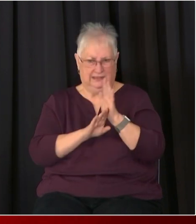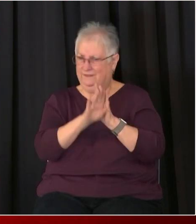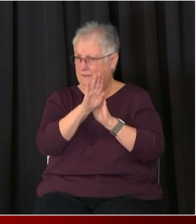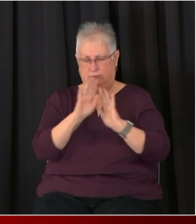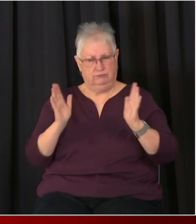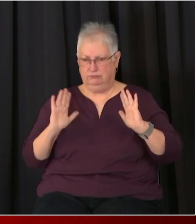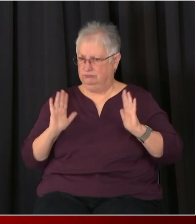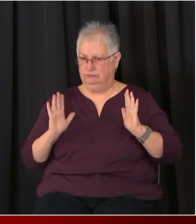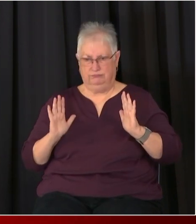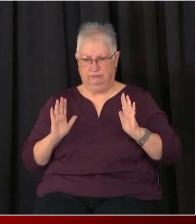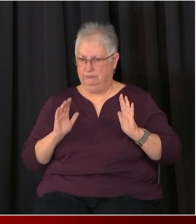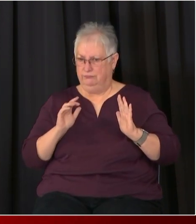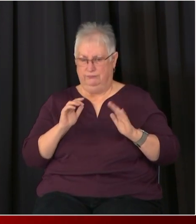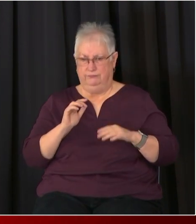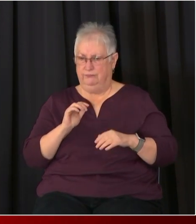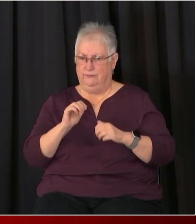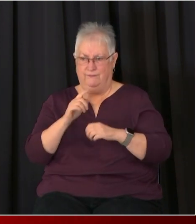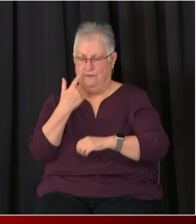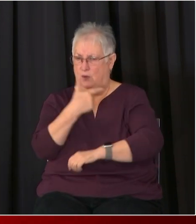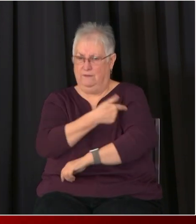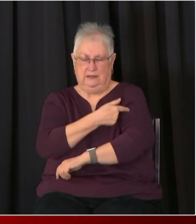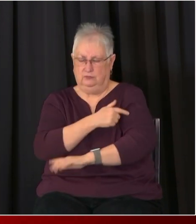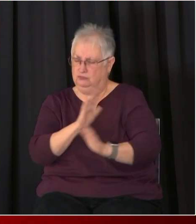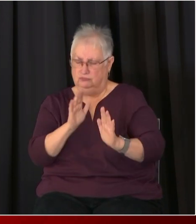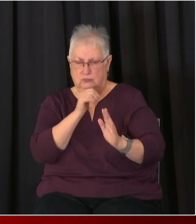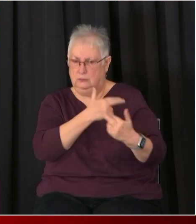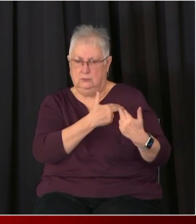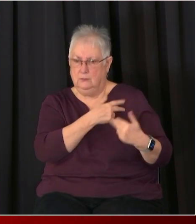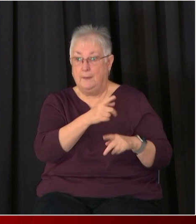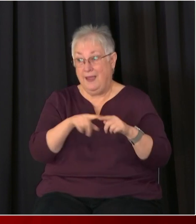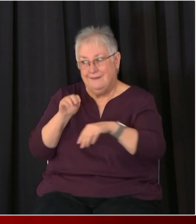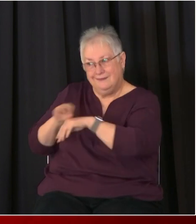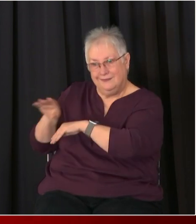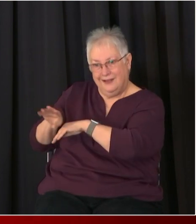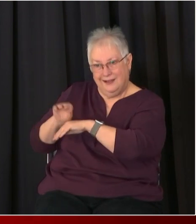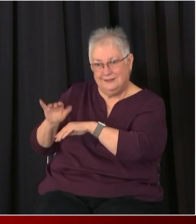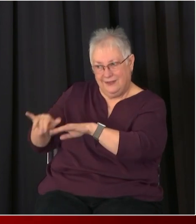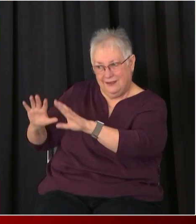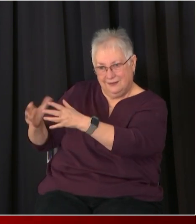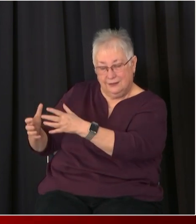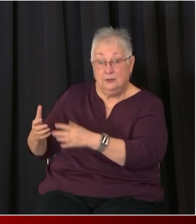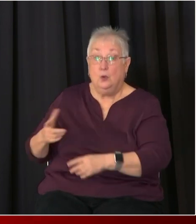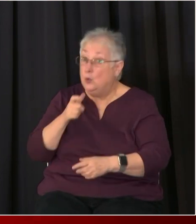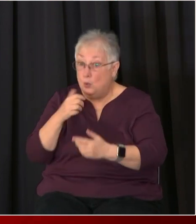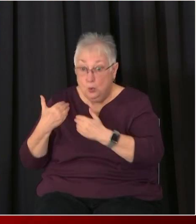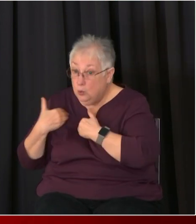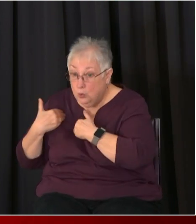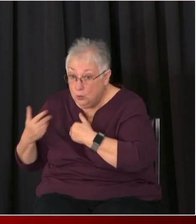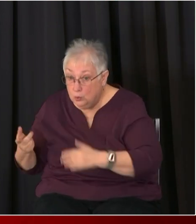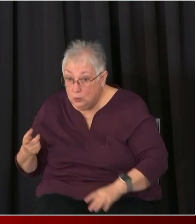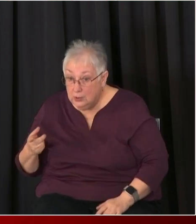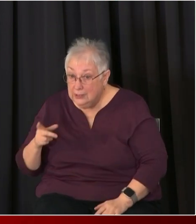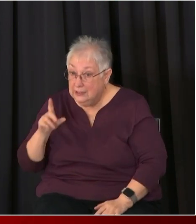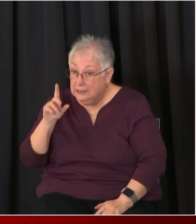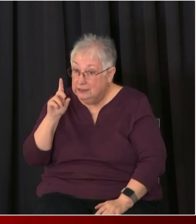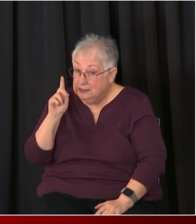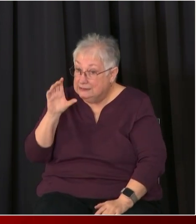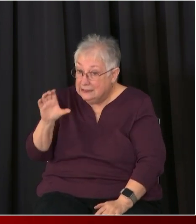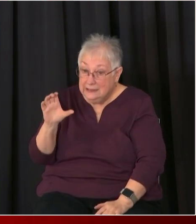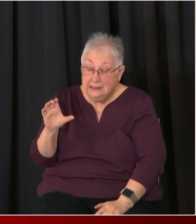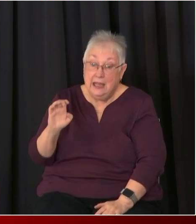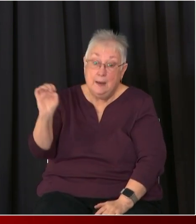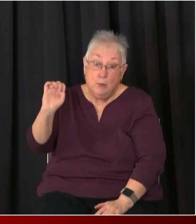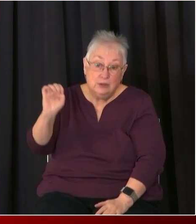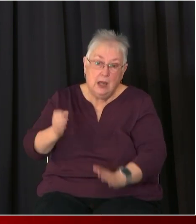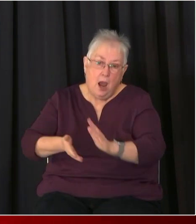district's COVID-19 vaccine plan. That responsibility sits in the district's emergency operations center that